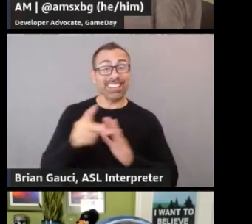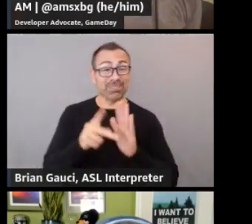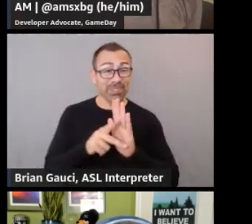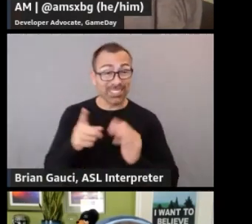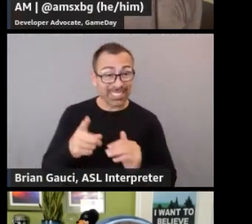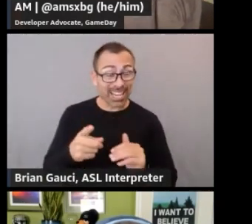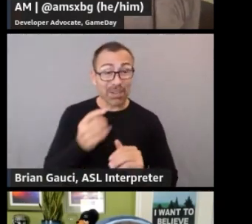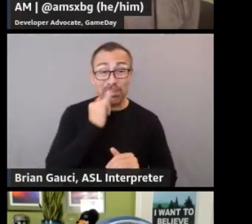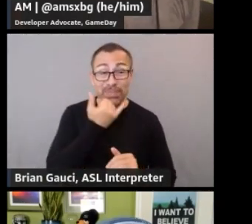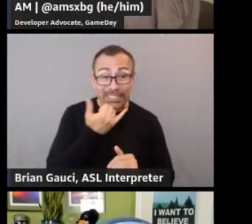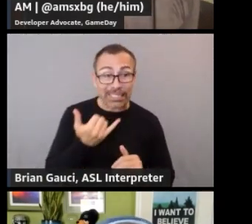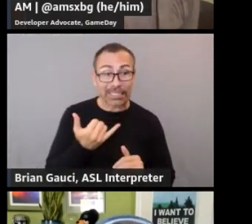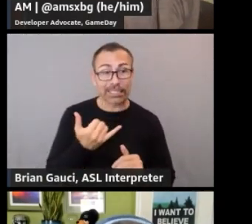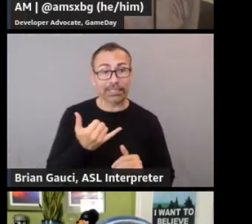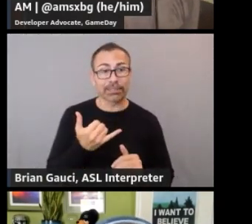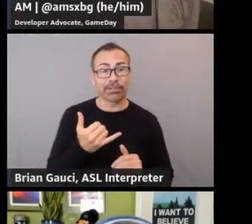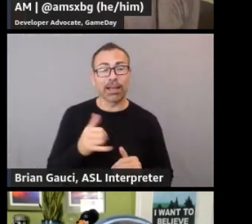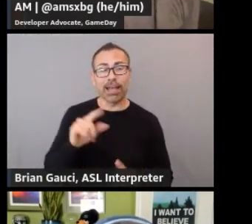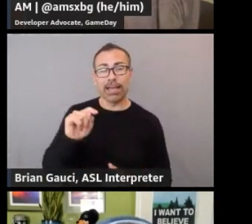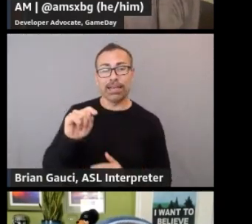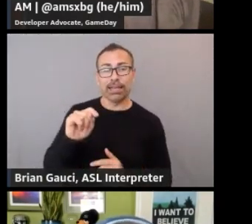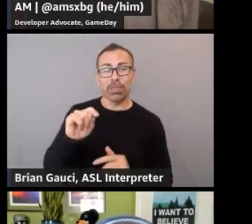mistyped team as TAM?